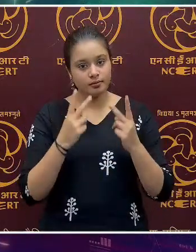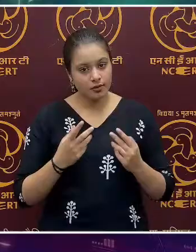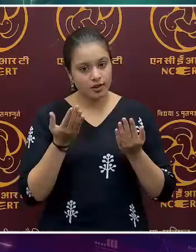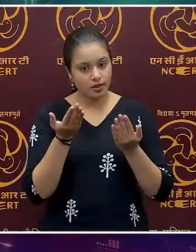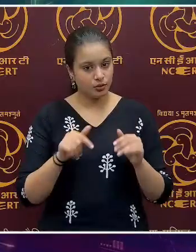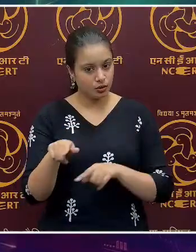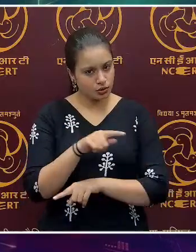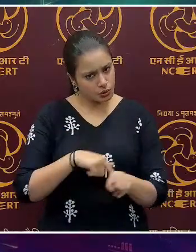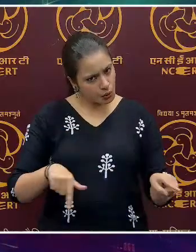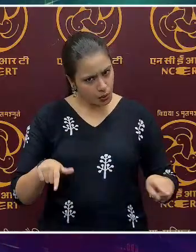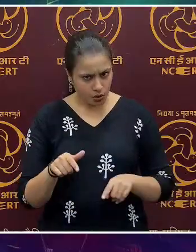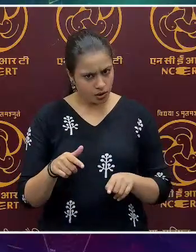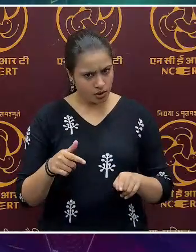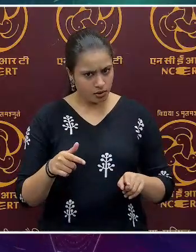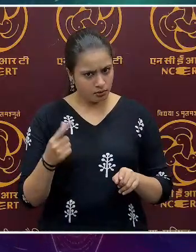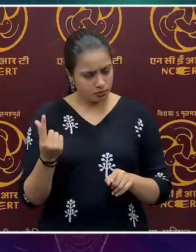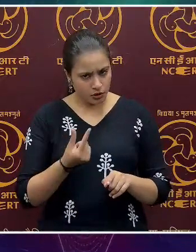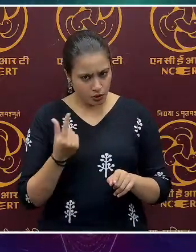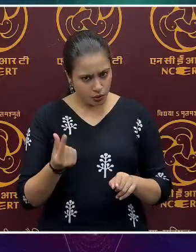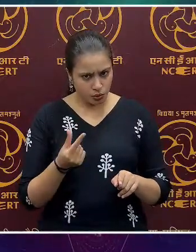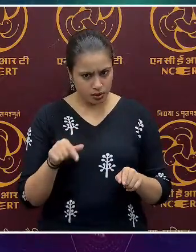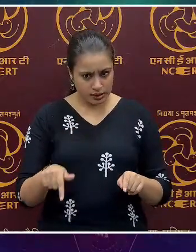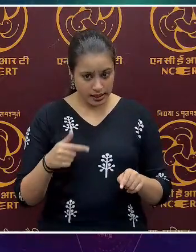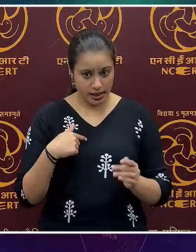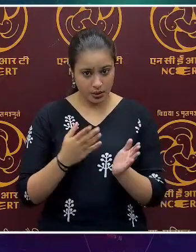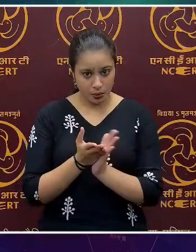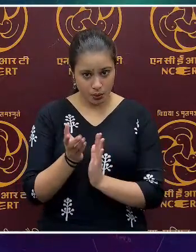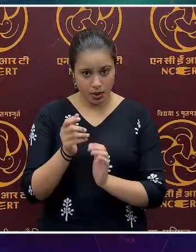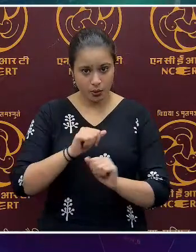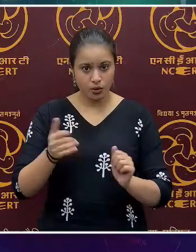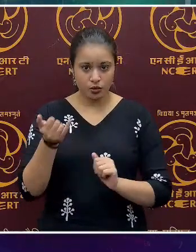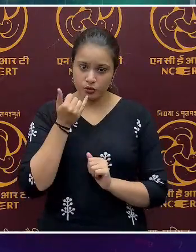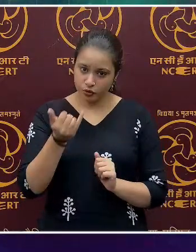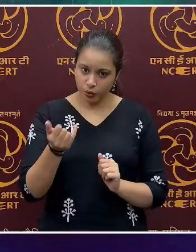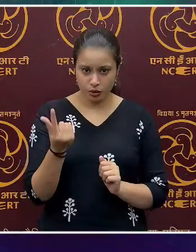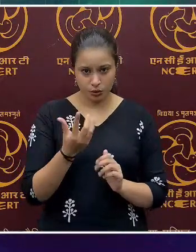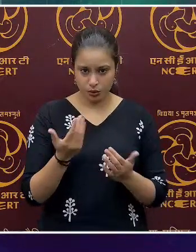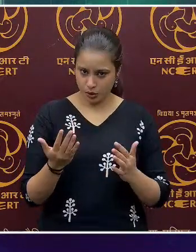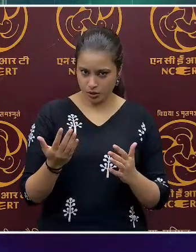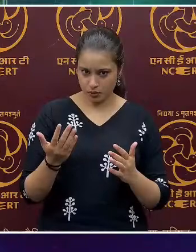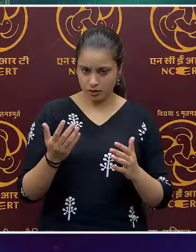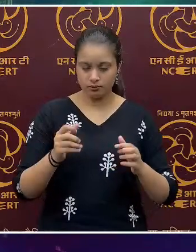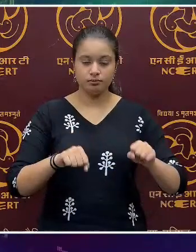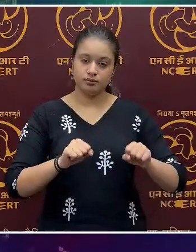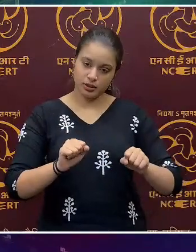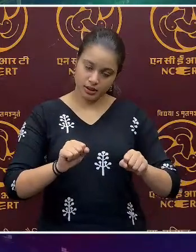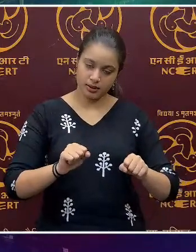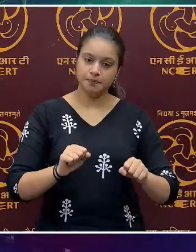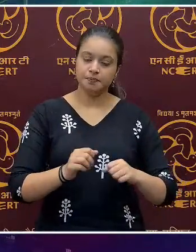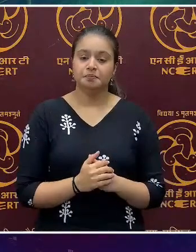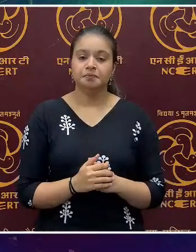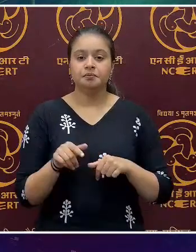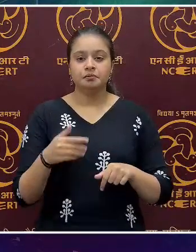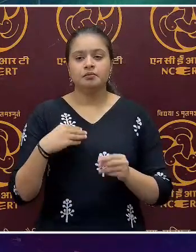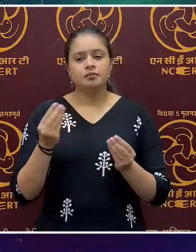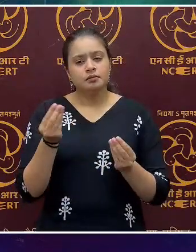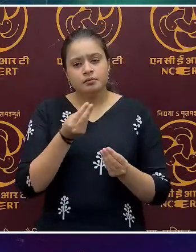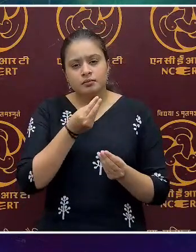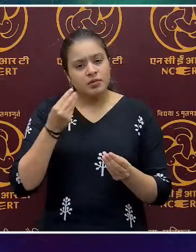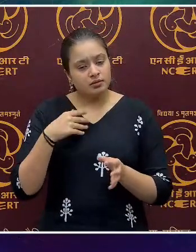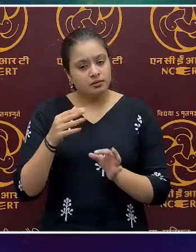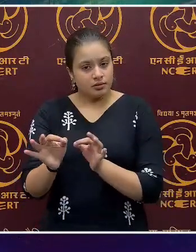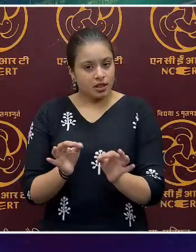can perform, they can use this platform on their mobile phone as well. Yes, yes, ma'am. Okay, so now could you please explain